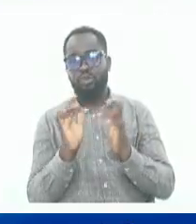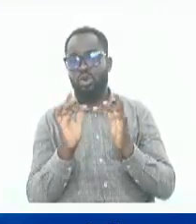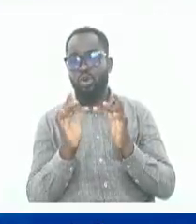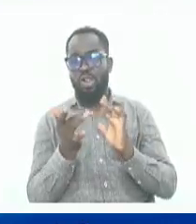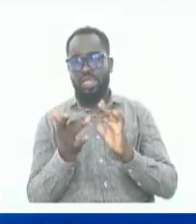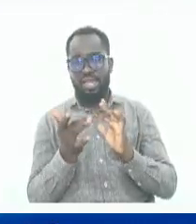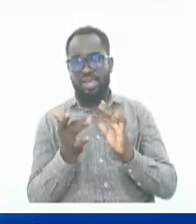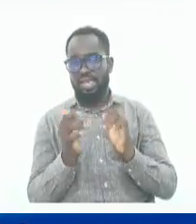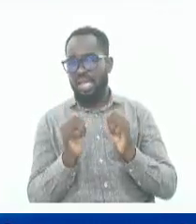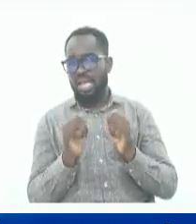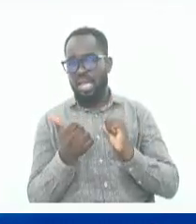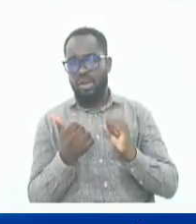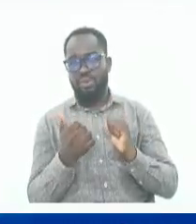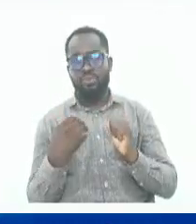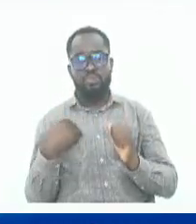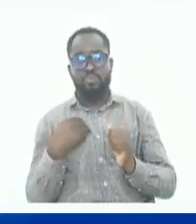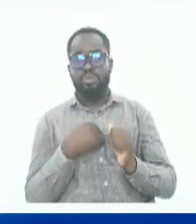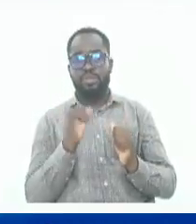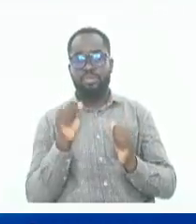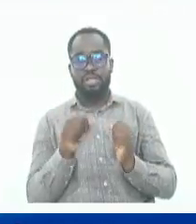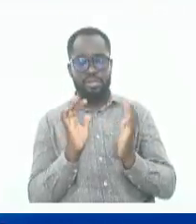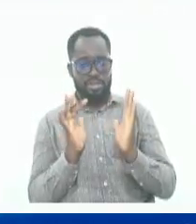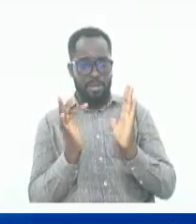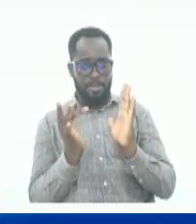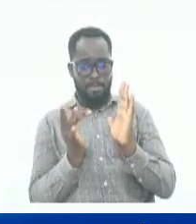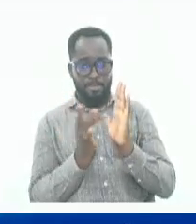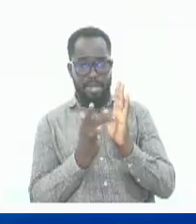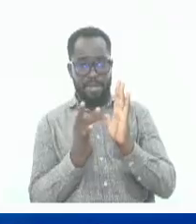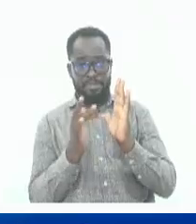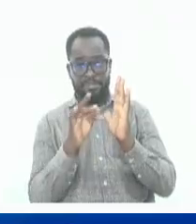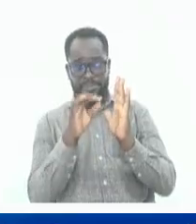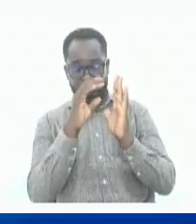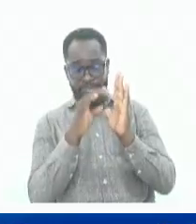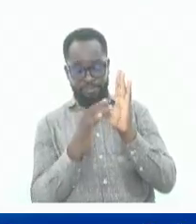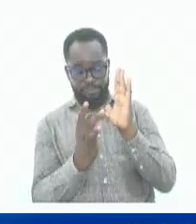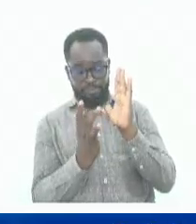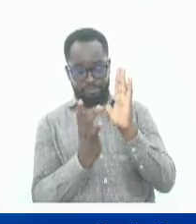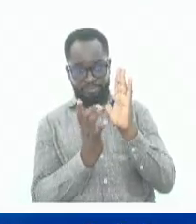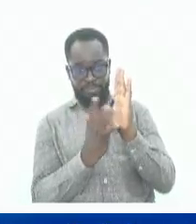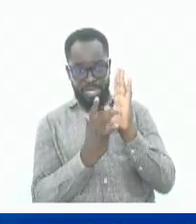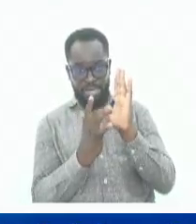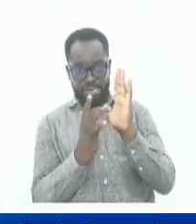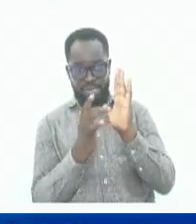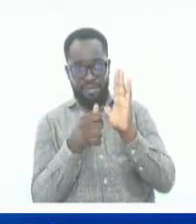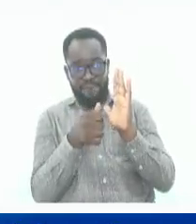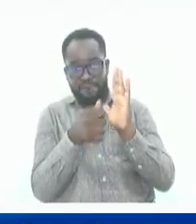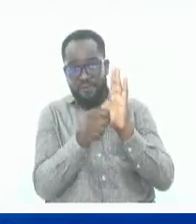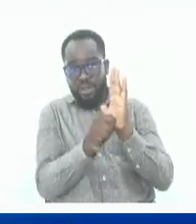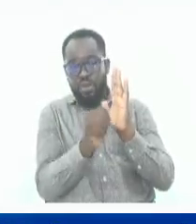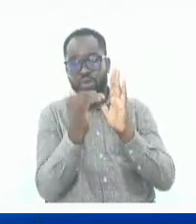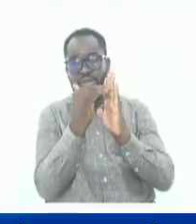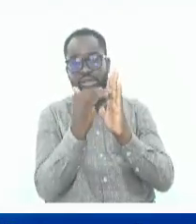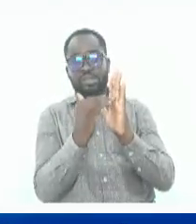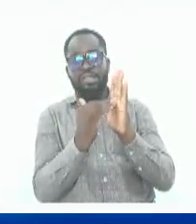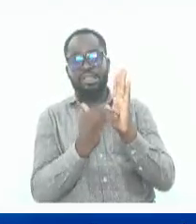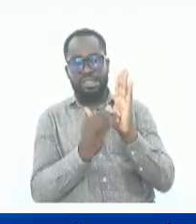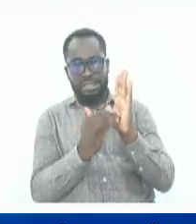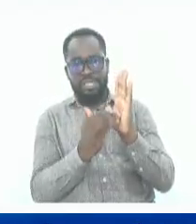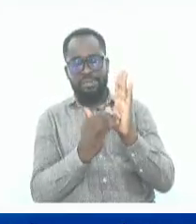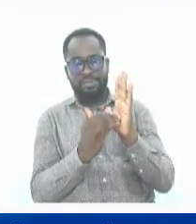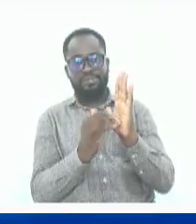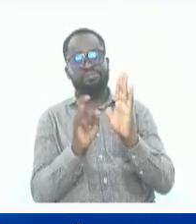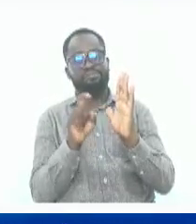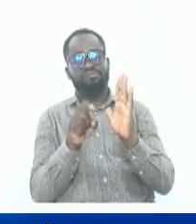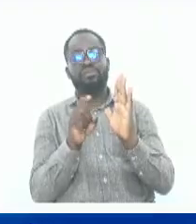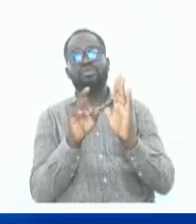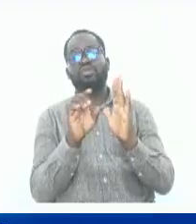platform, members can locate the vote box at the bottom of the broadcast screen and follow these steps. You will have to